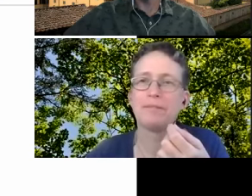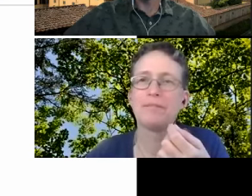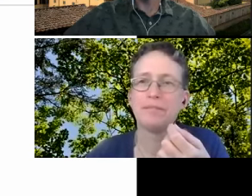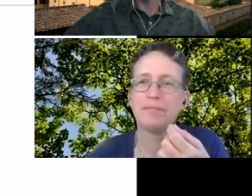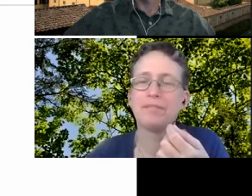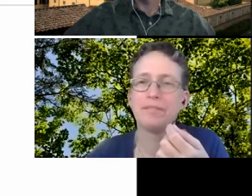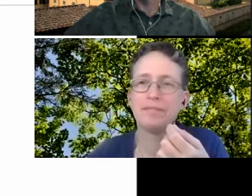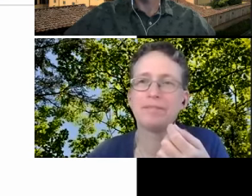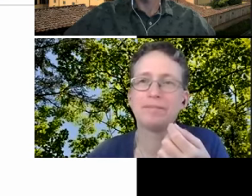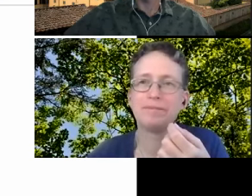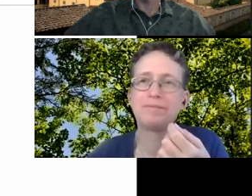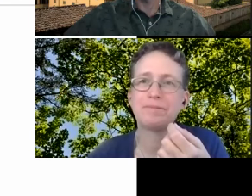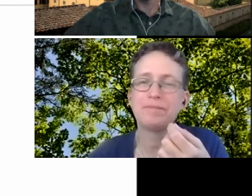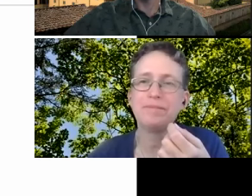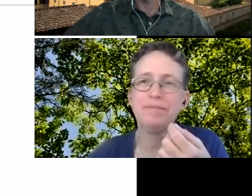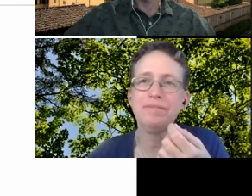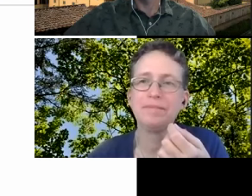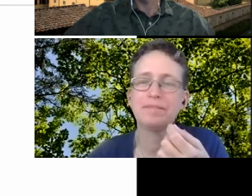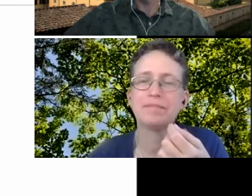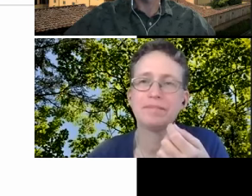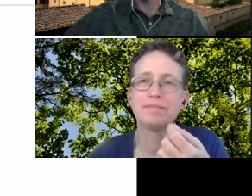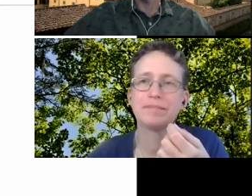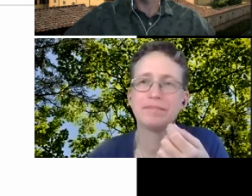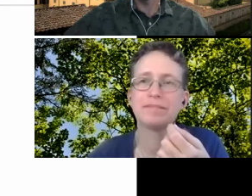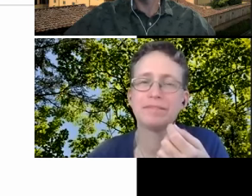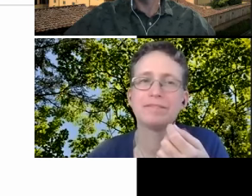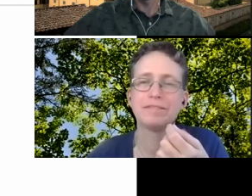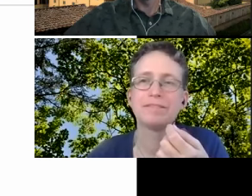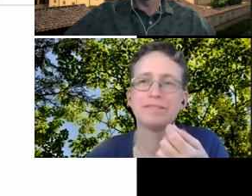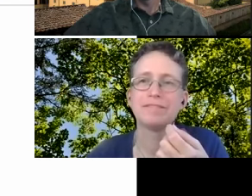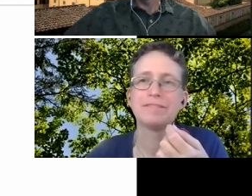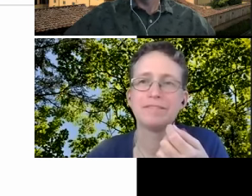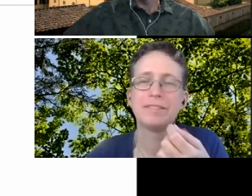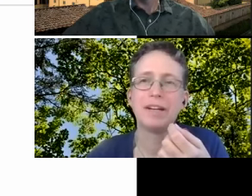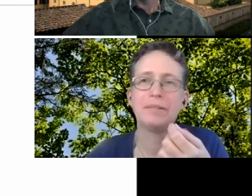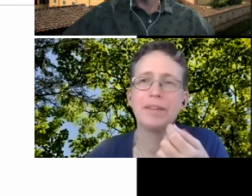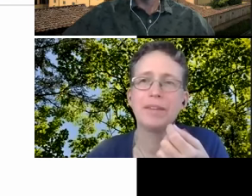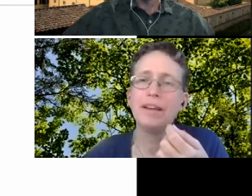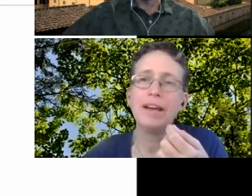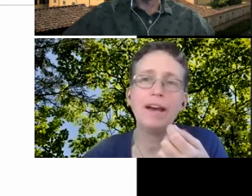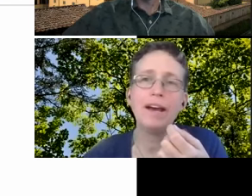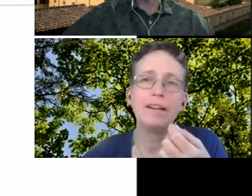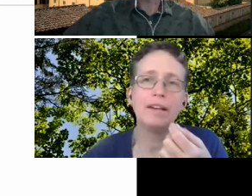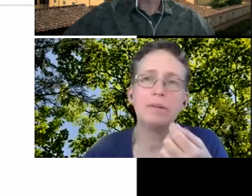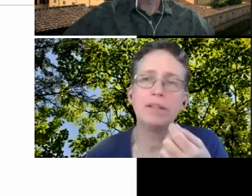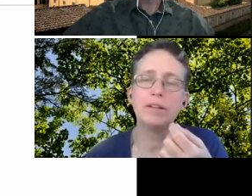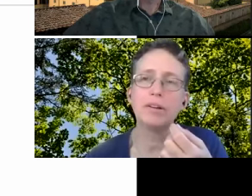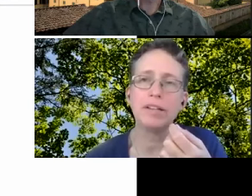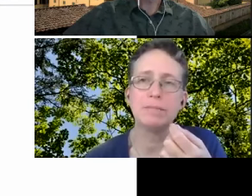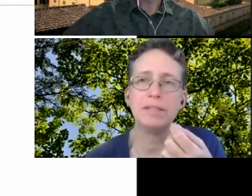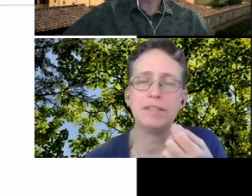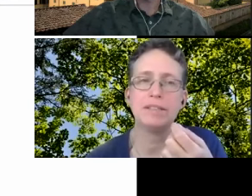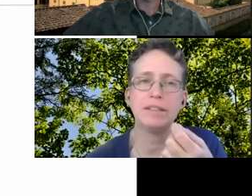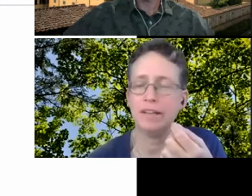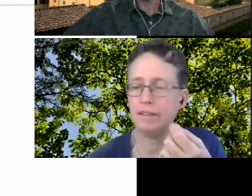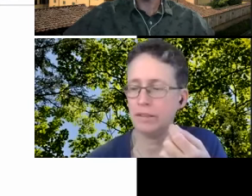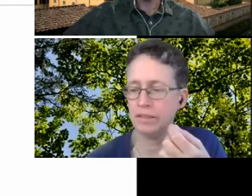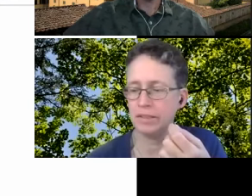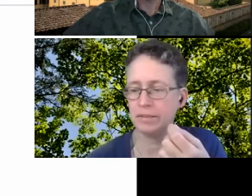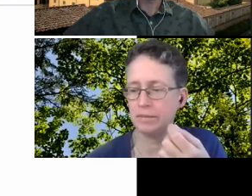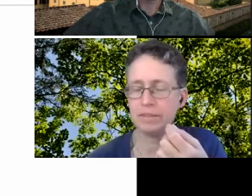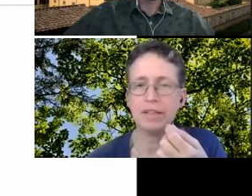really hidden nest and be hammered by a bird trying to defend it. Right. Yeah, and when we look across species,